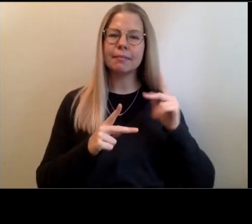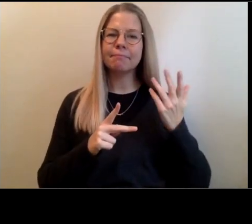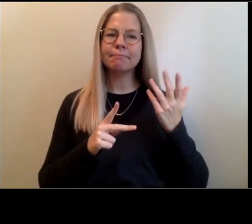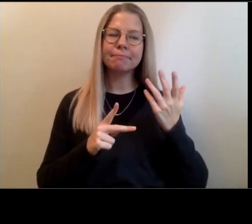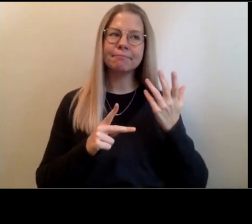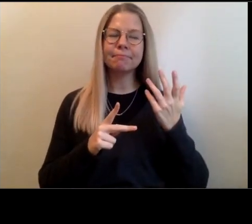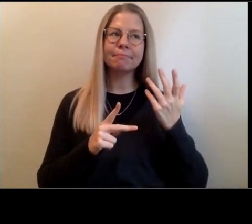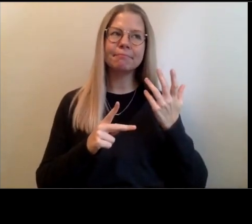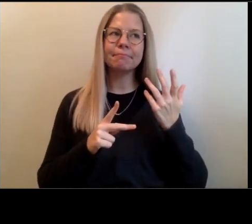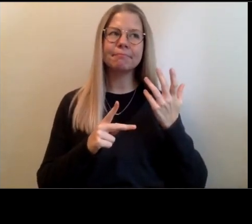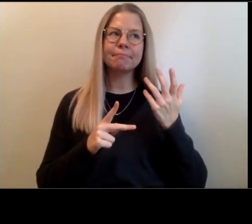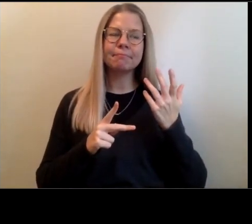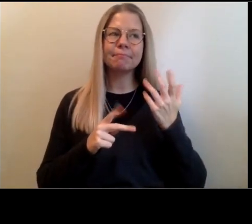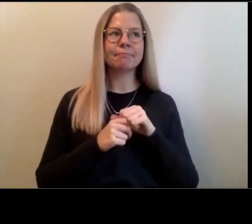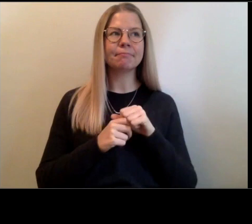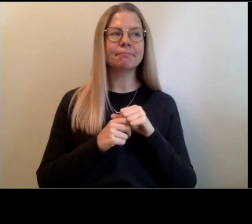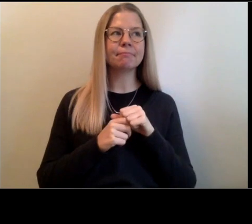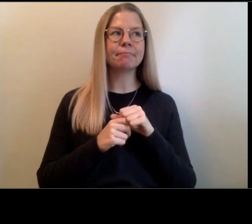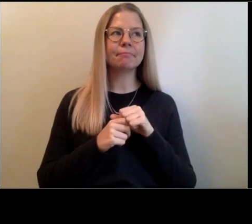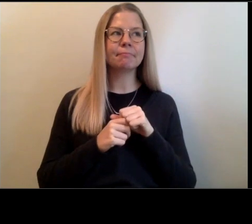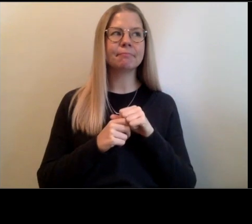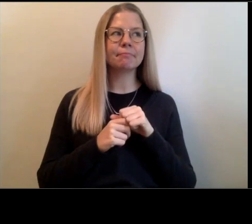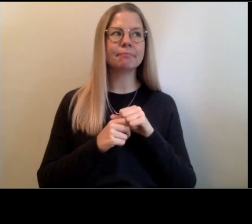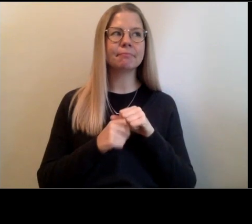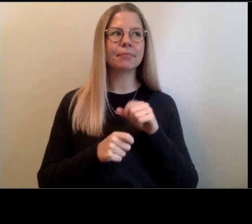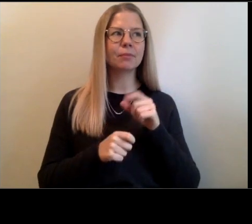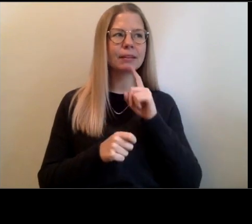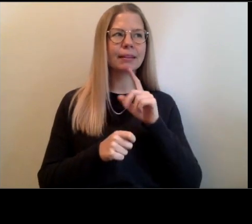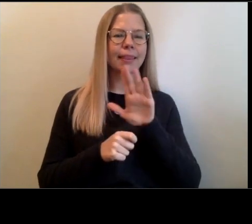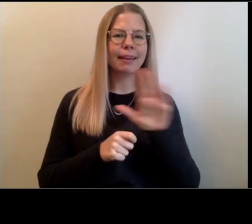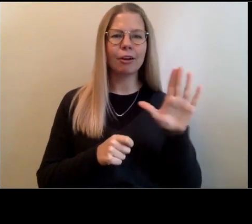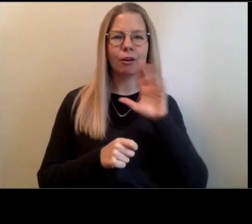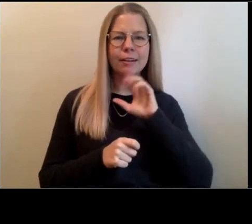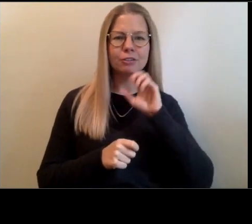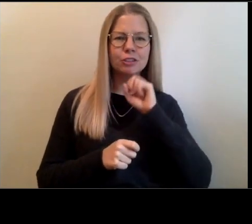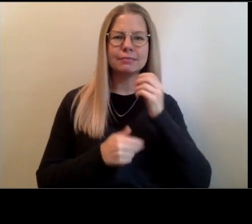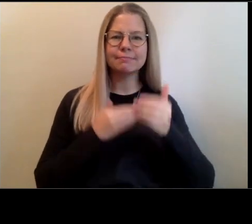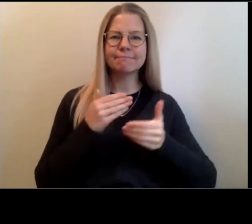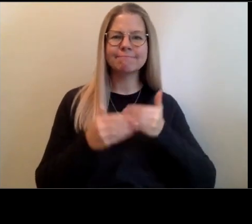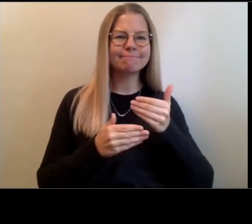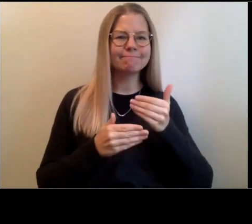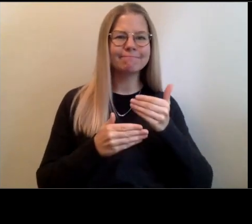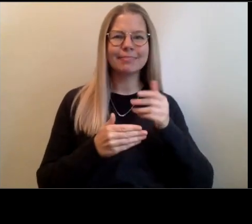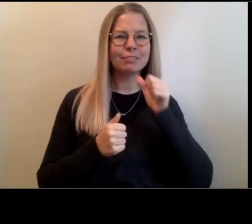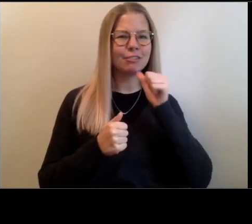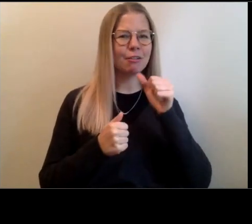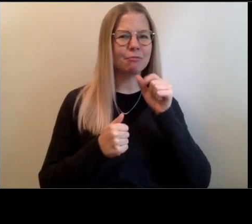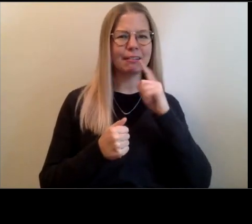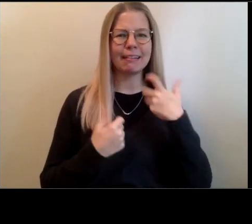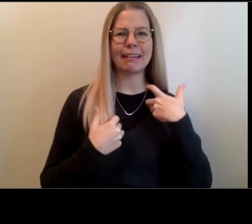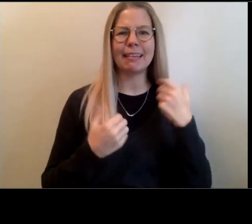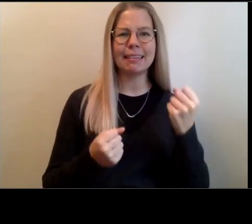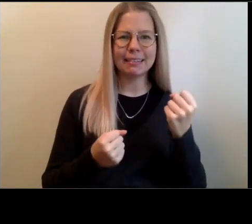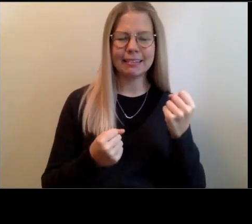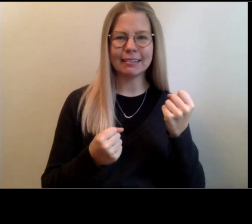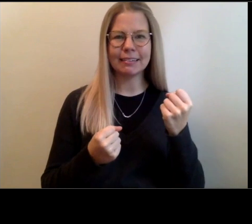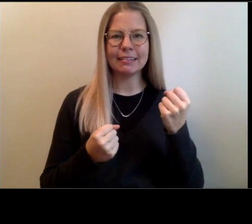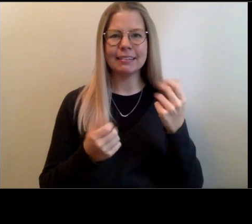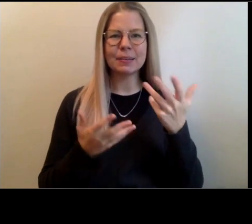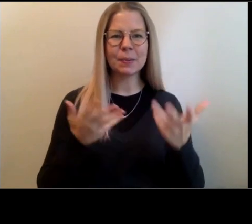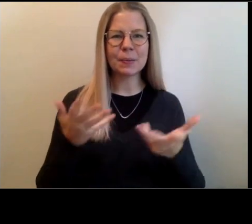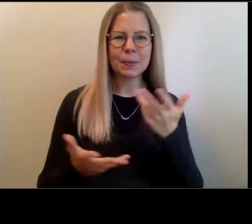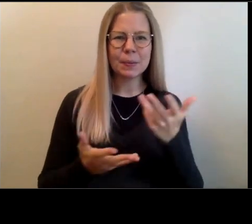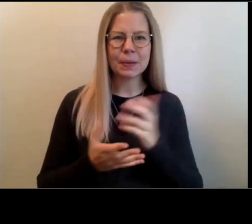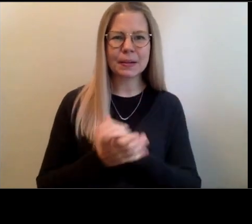guess, the seniors now, I guess you could say. And what would you? So I think you've made